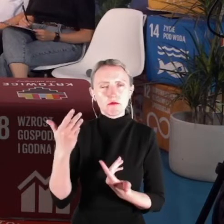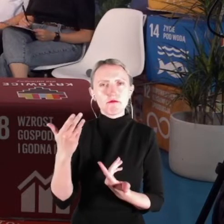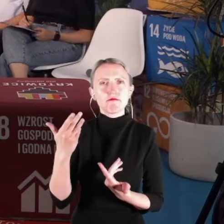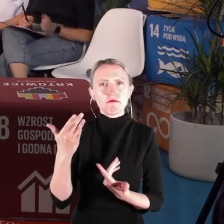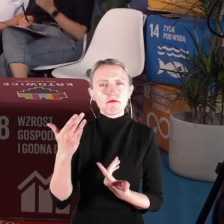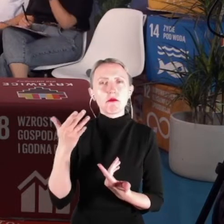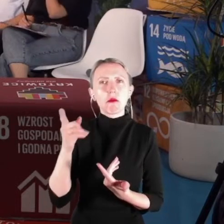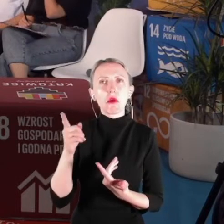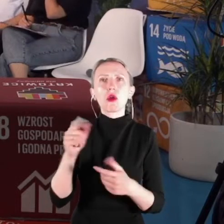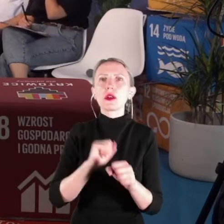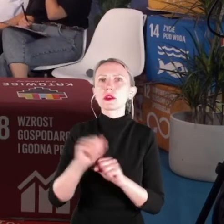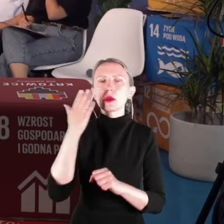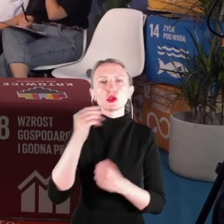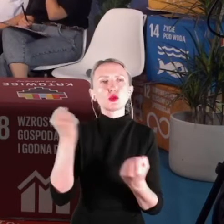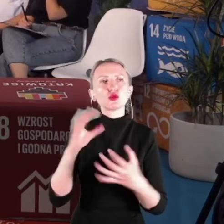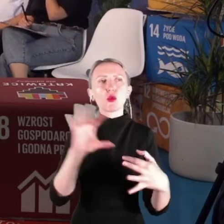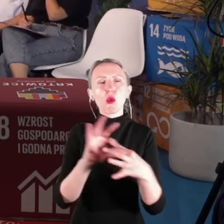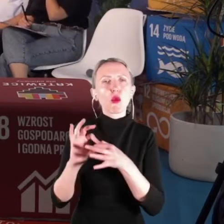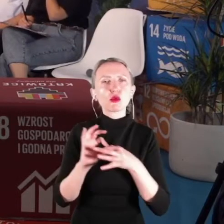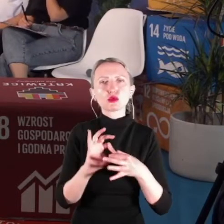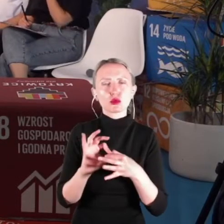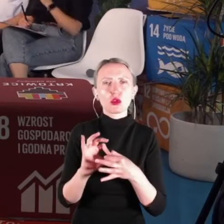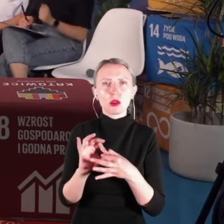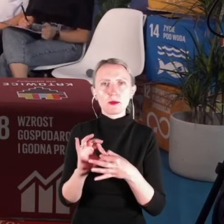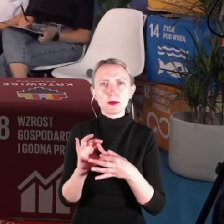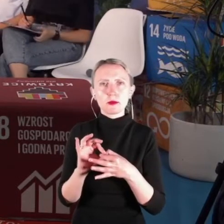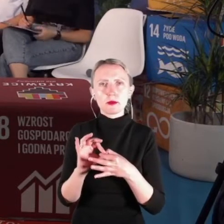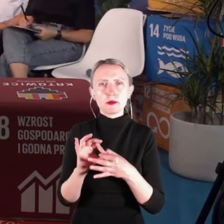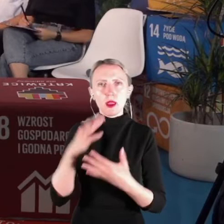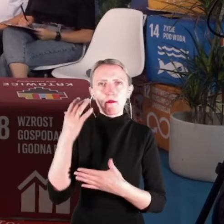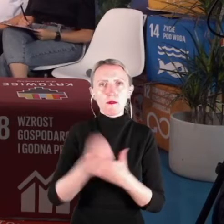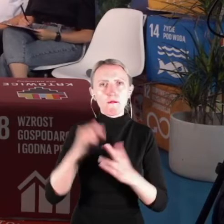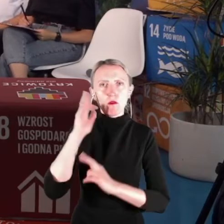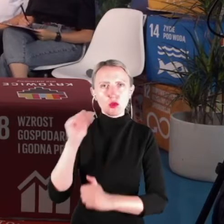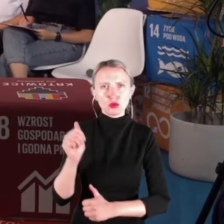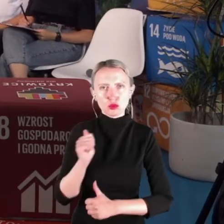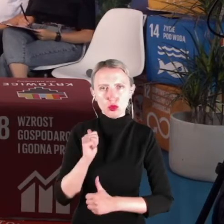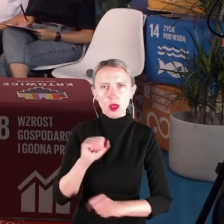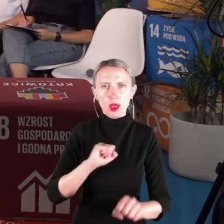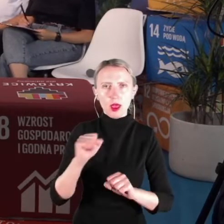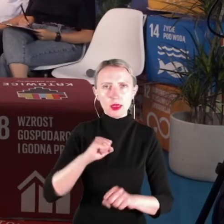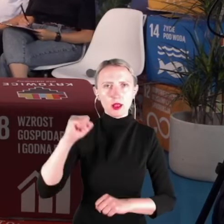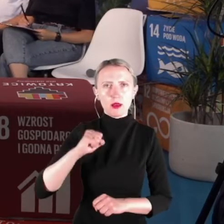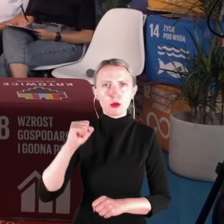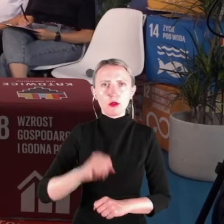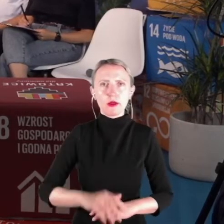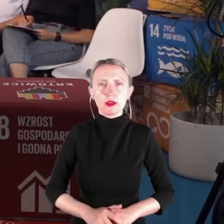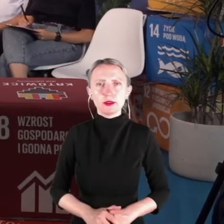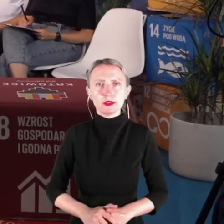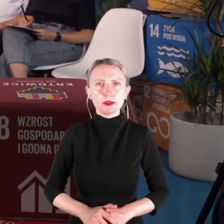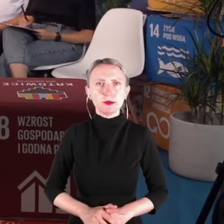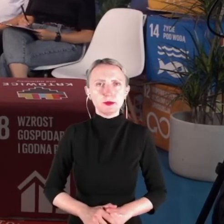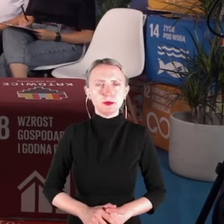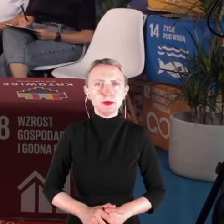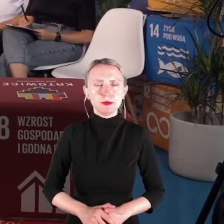and military uses of nuclear power are connected, and how they are kind of in practice, how they are connected as well. We did,